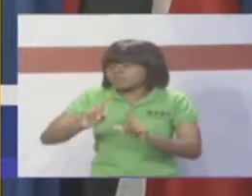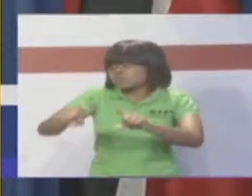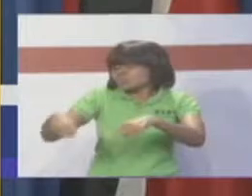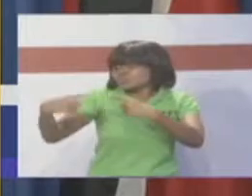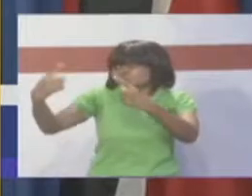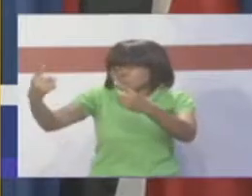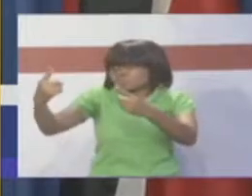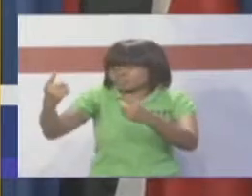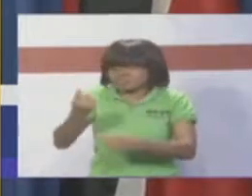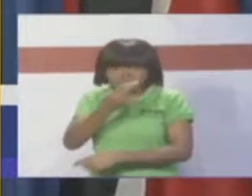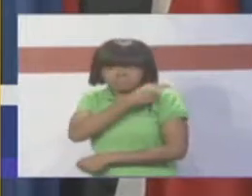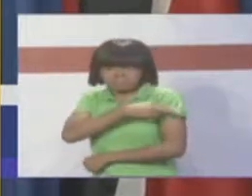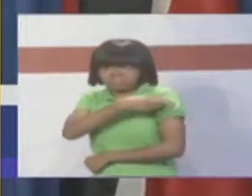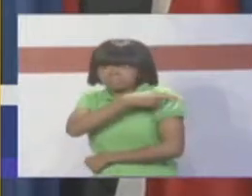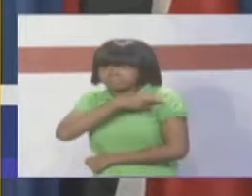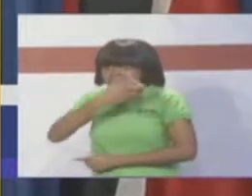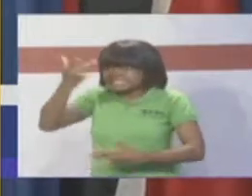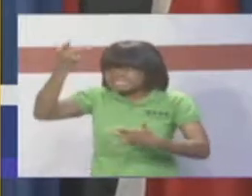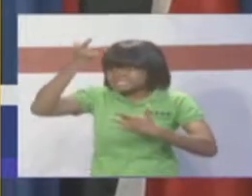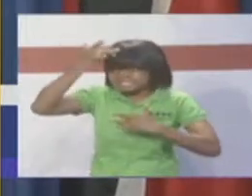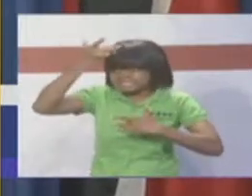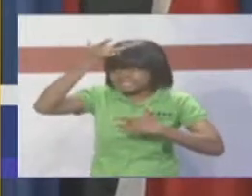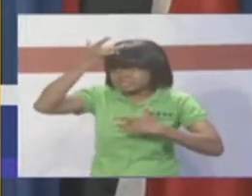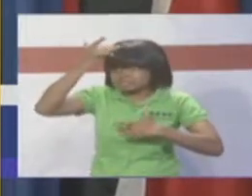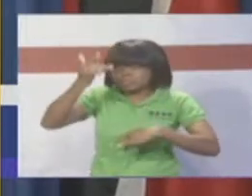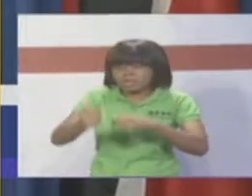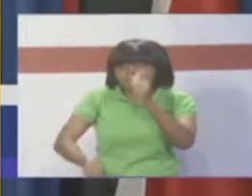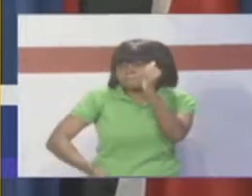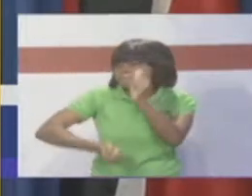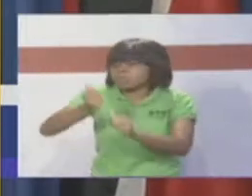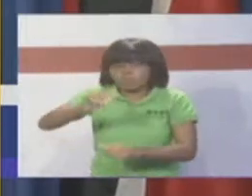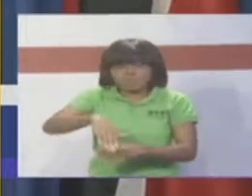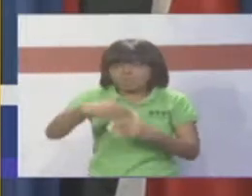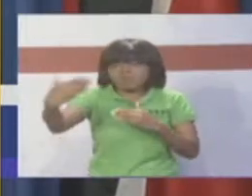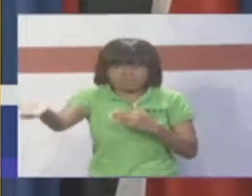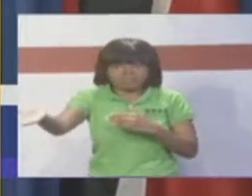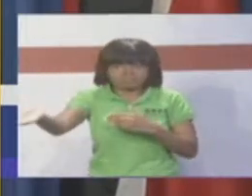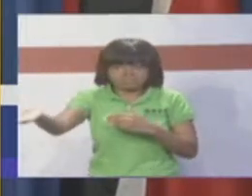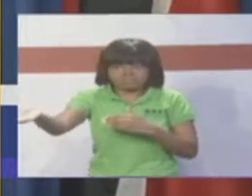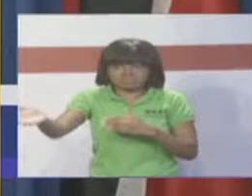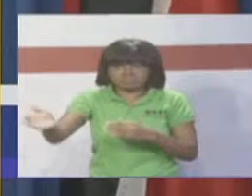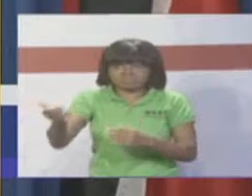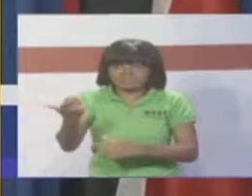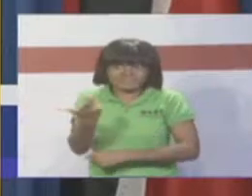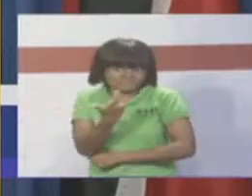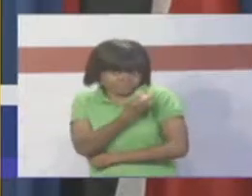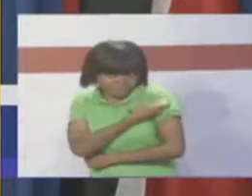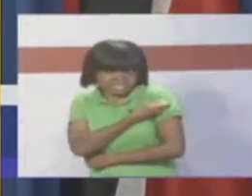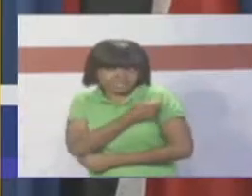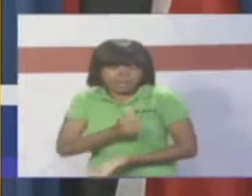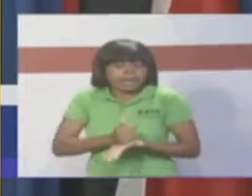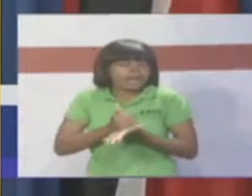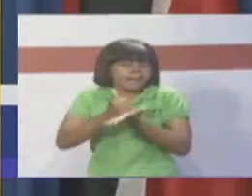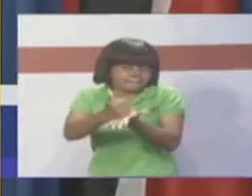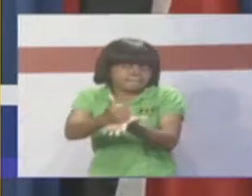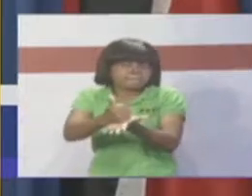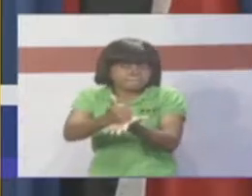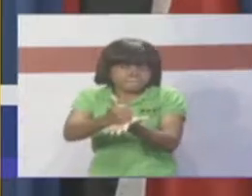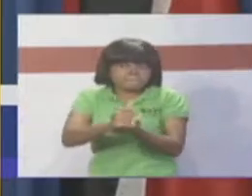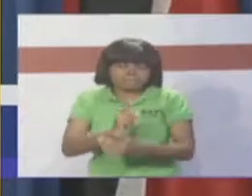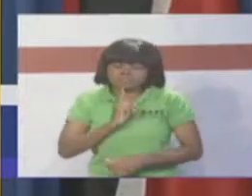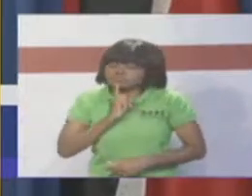better response reflects itself in a lessening